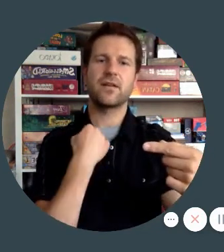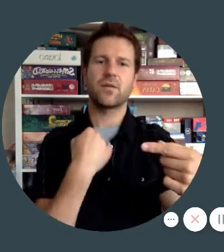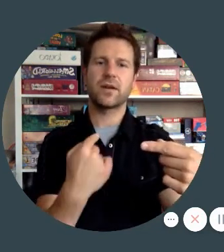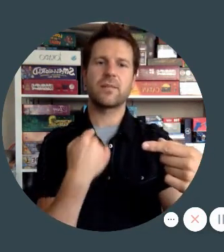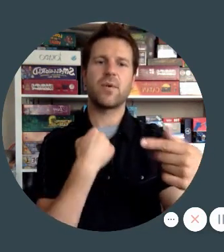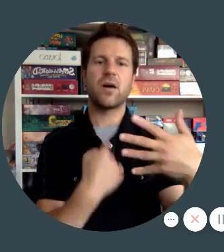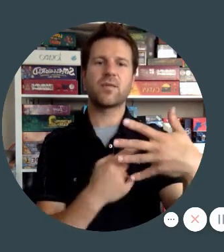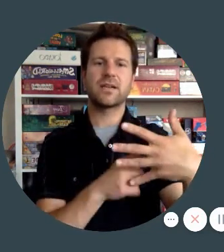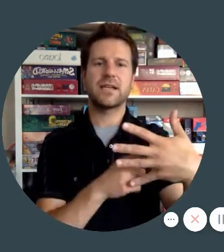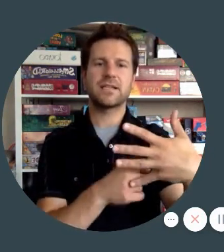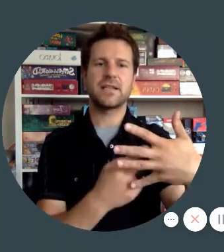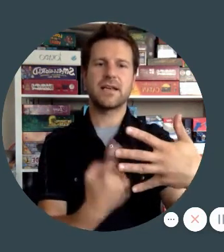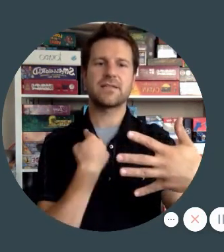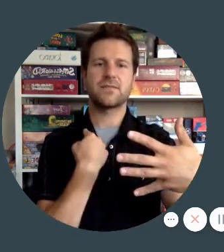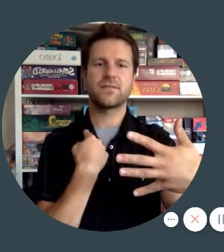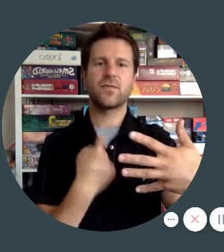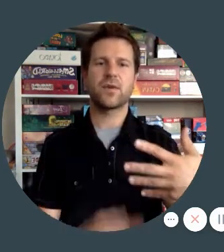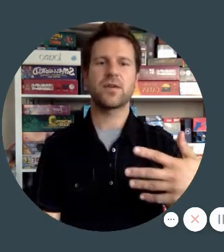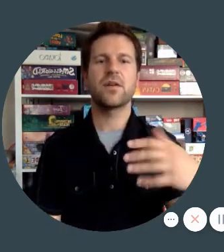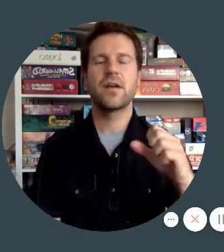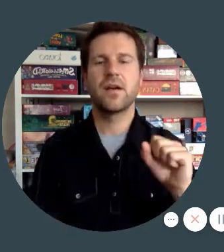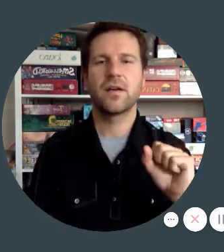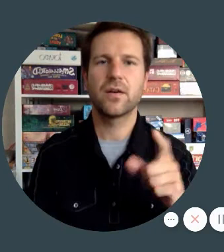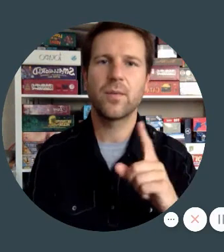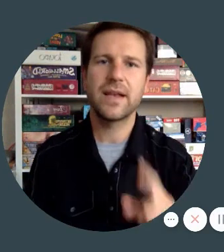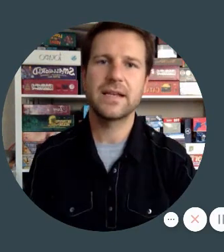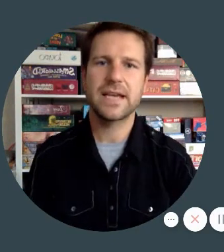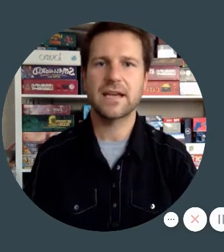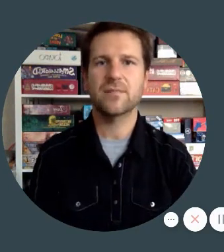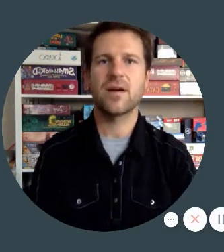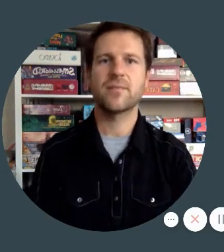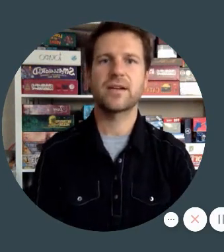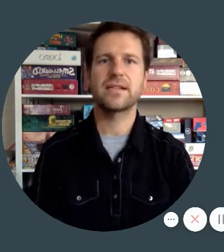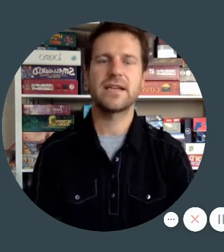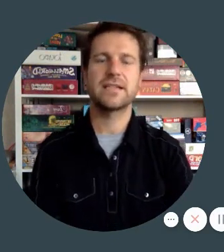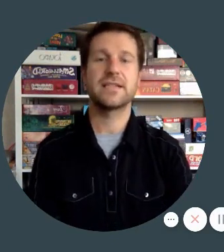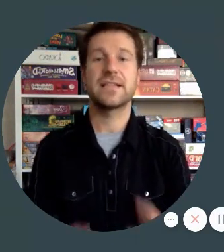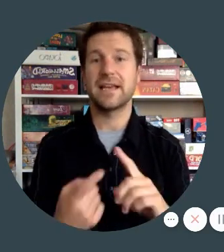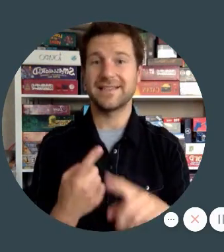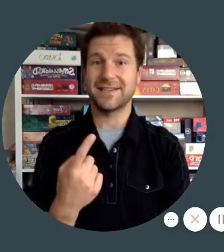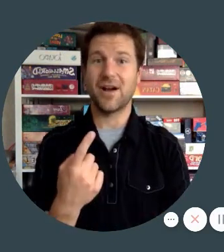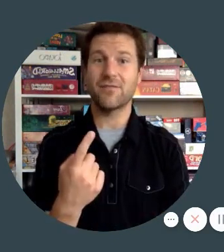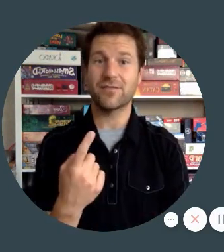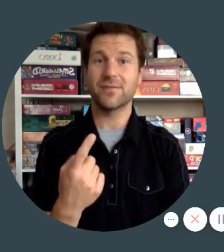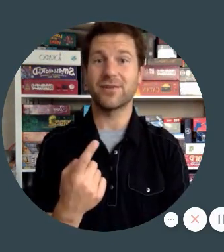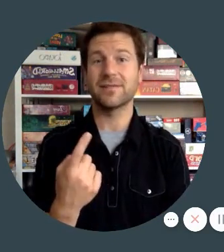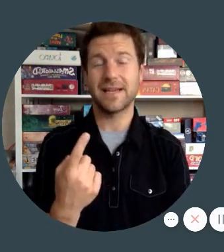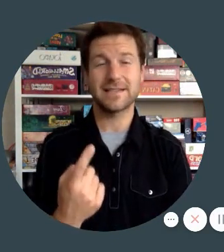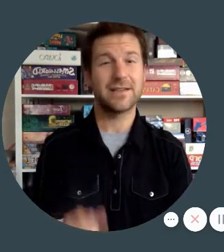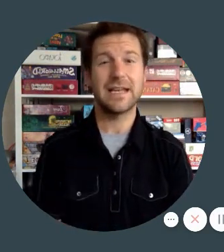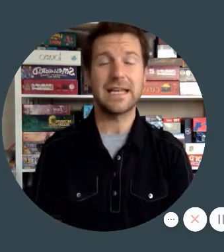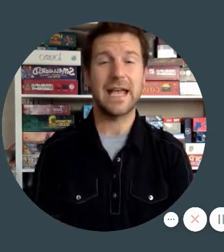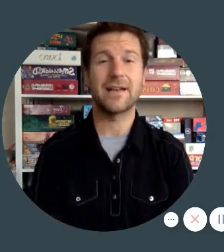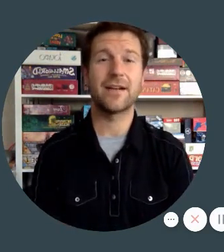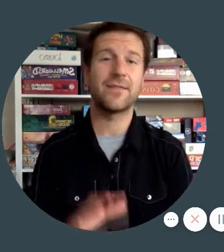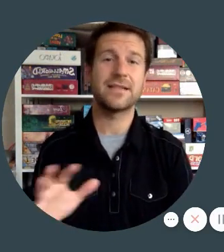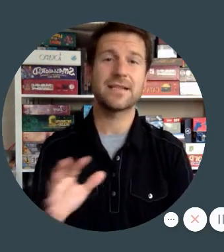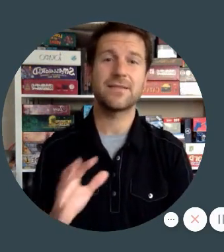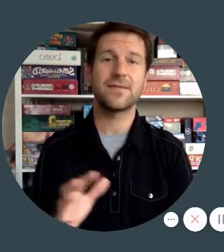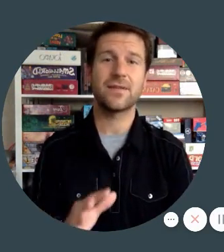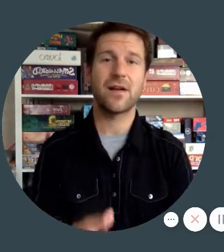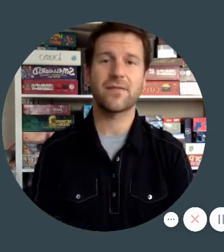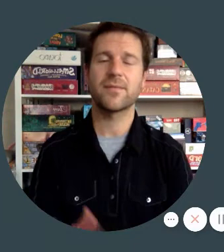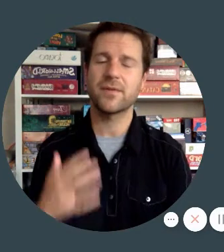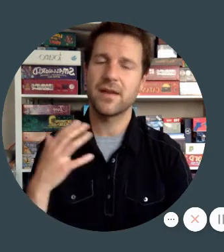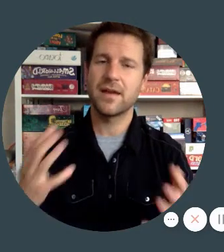have an palm orientation that is for you. Good way to check your palm orientation is it comfortable? That's a good indicator. If it